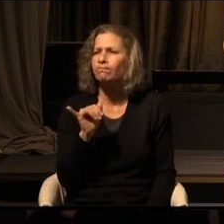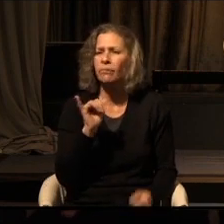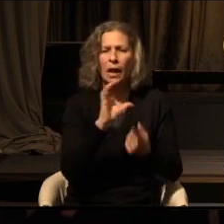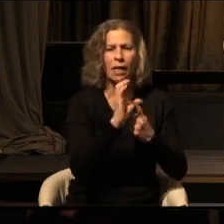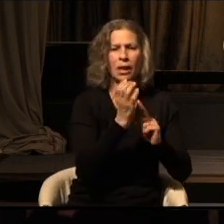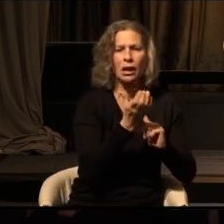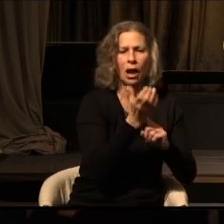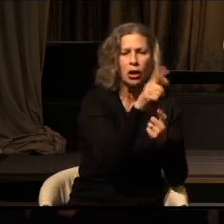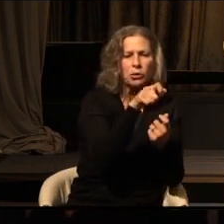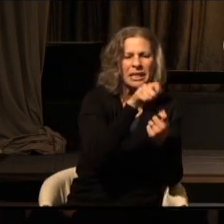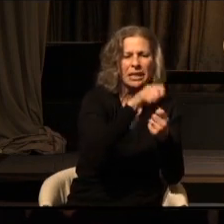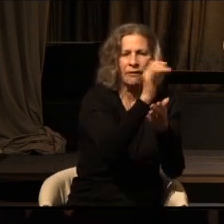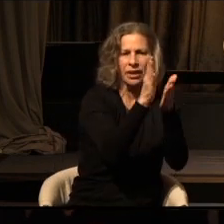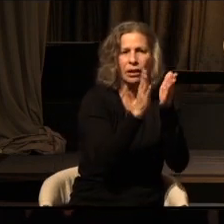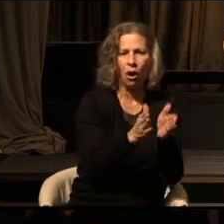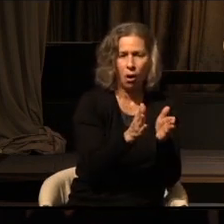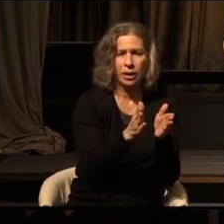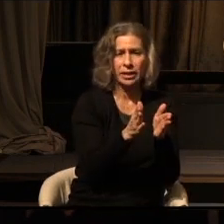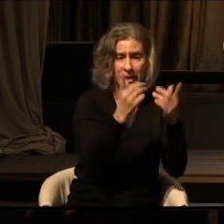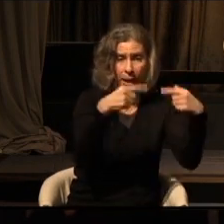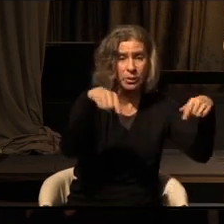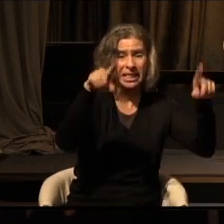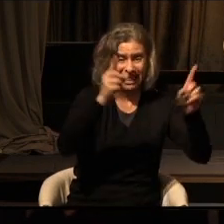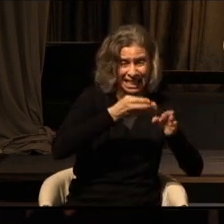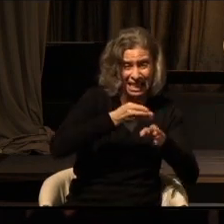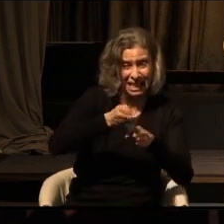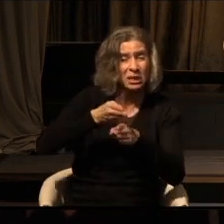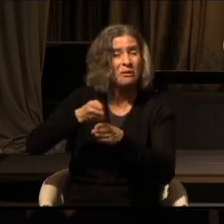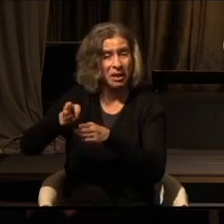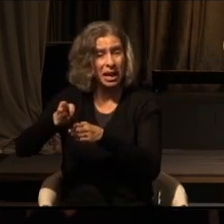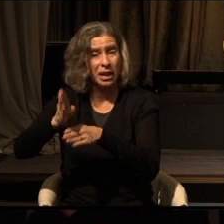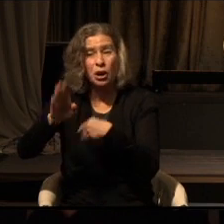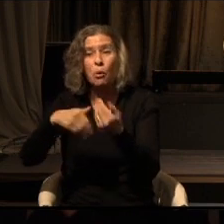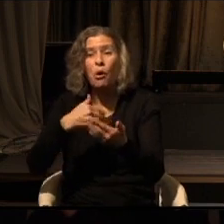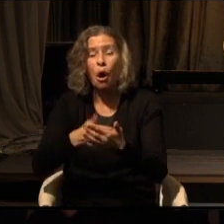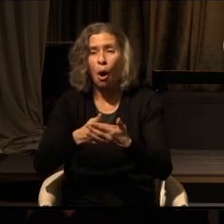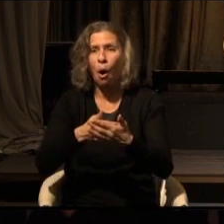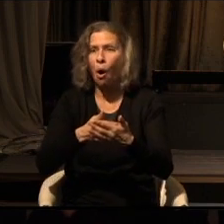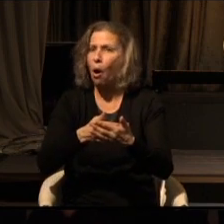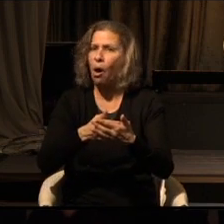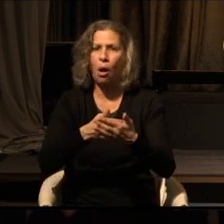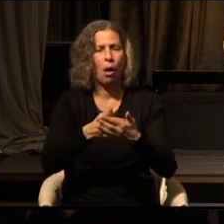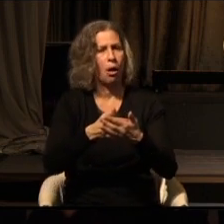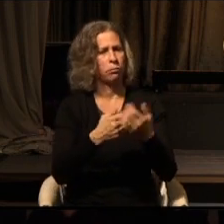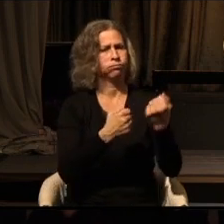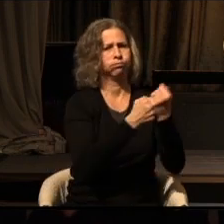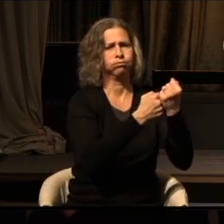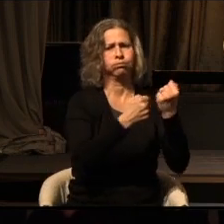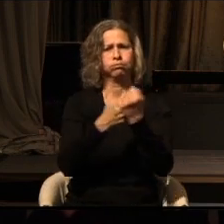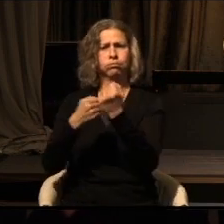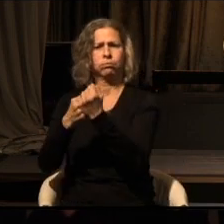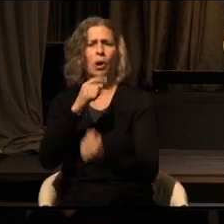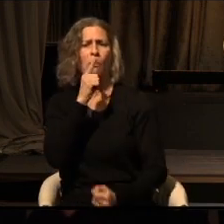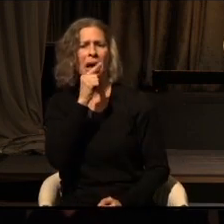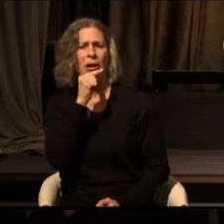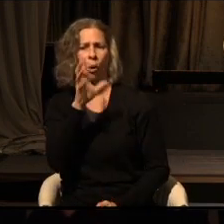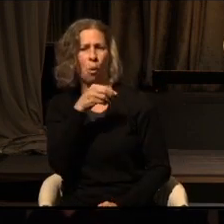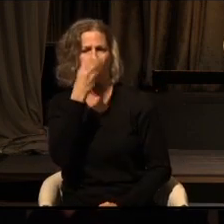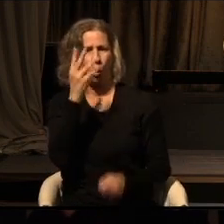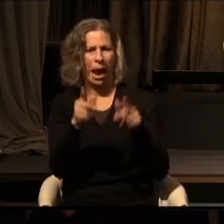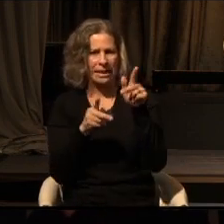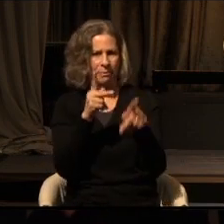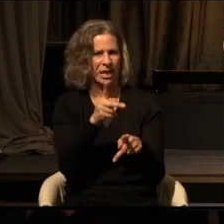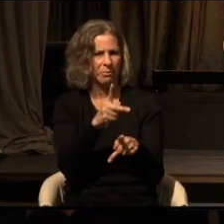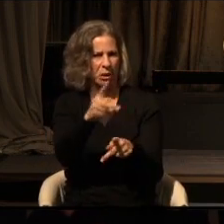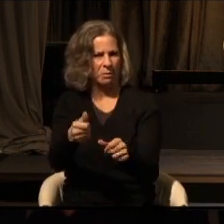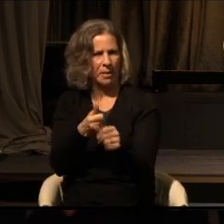culturally specific artists that were succeeding in the field were all being championed by white people. So